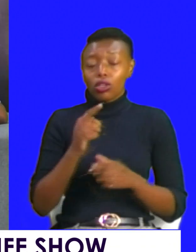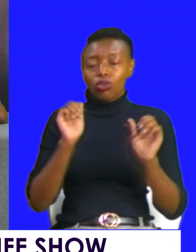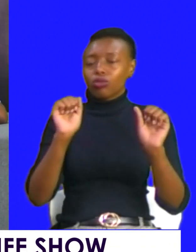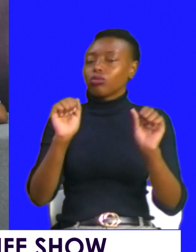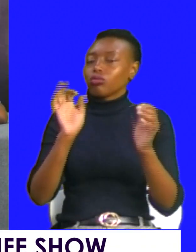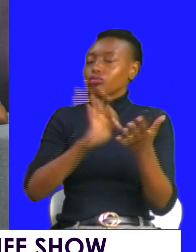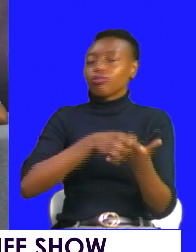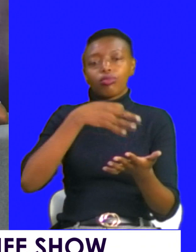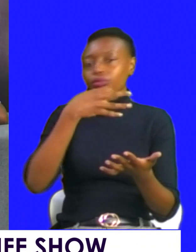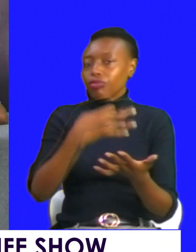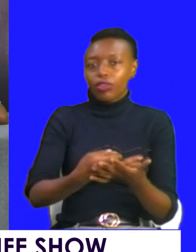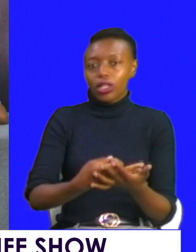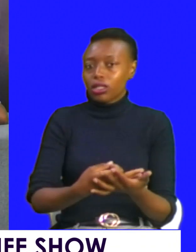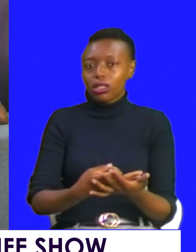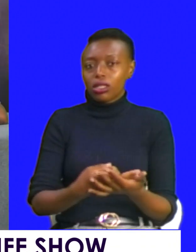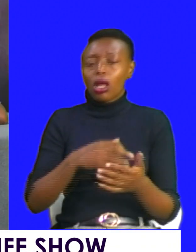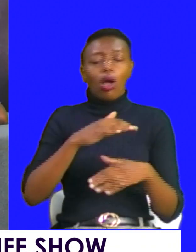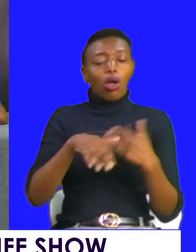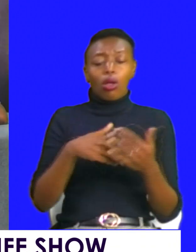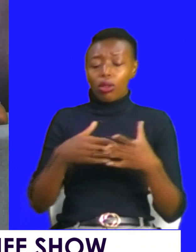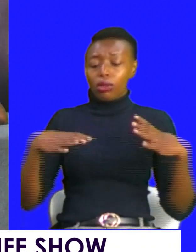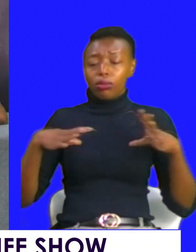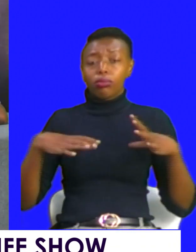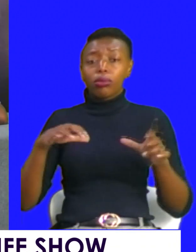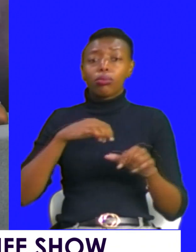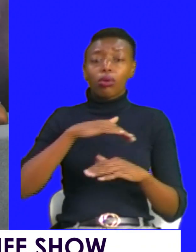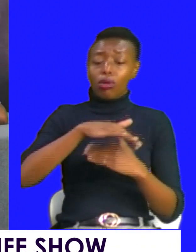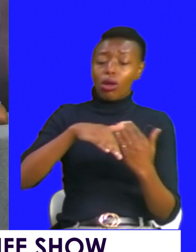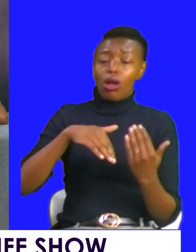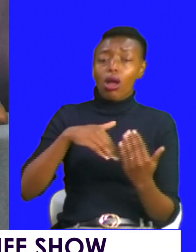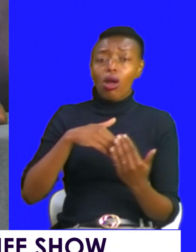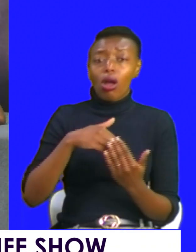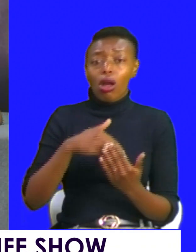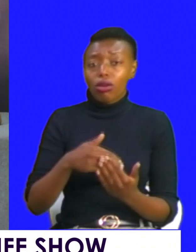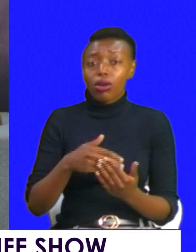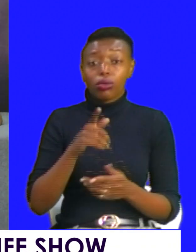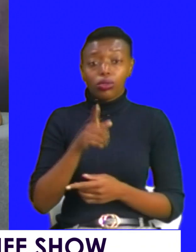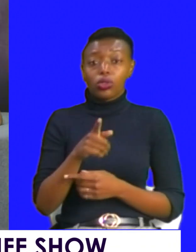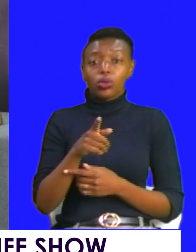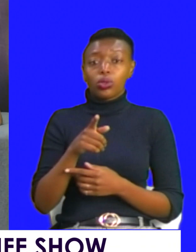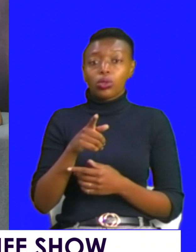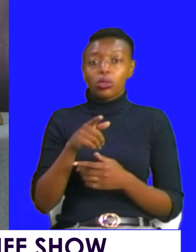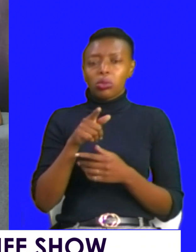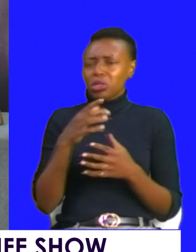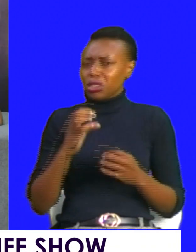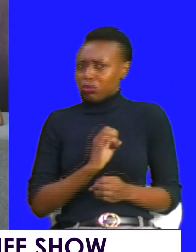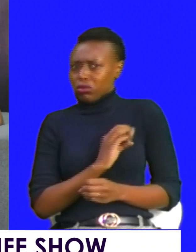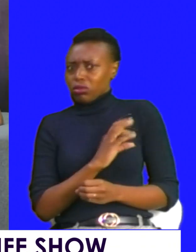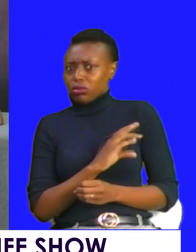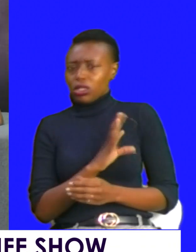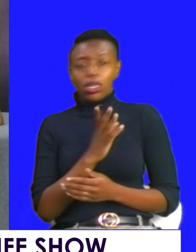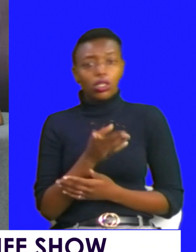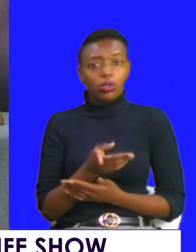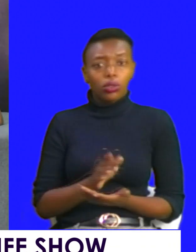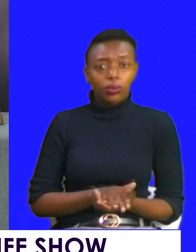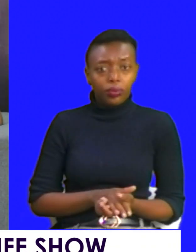expect the other team to Yes. believe in you as the person to lead them through that day? You know, managers are looked at as the people who are employed to think.